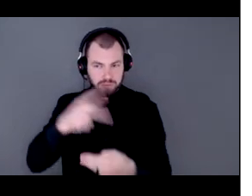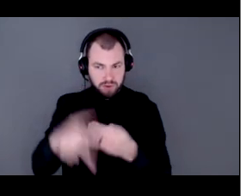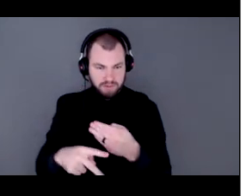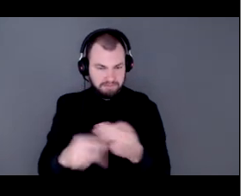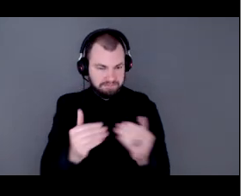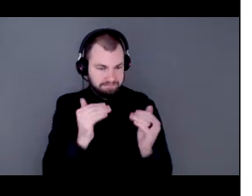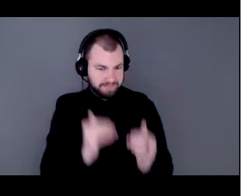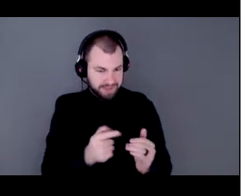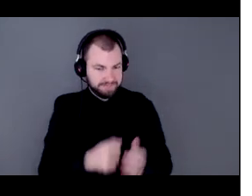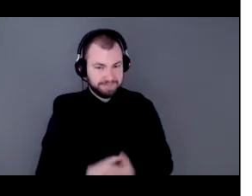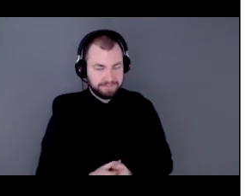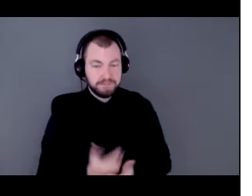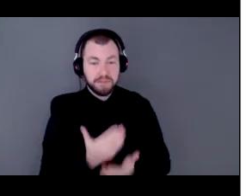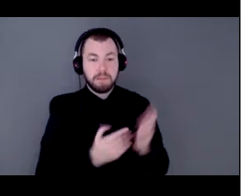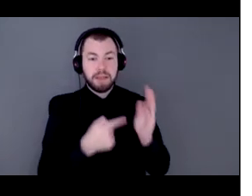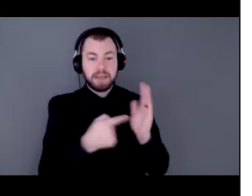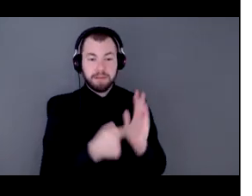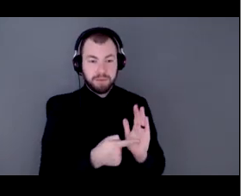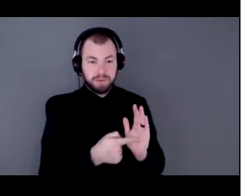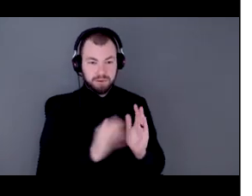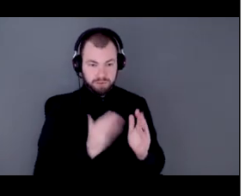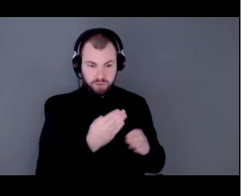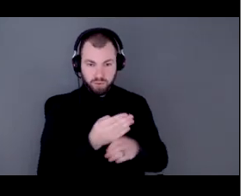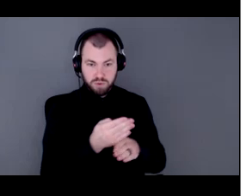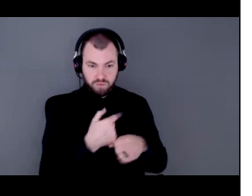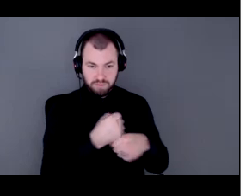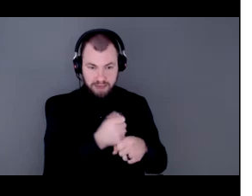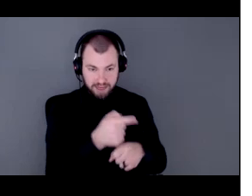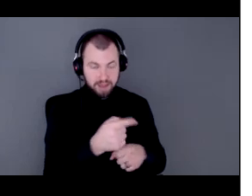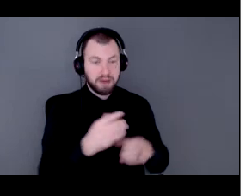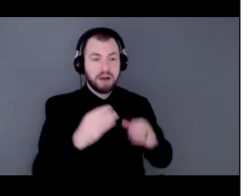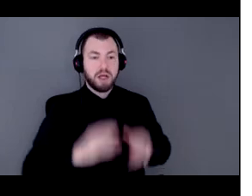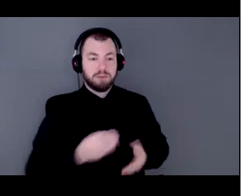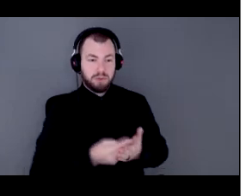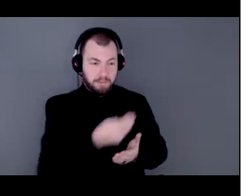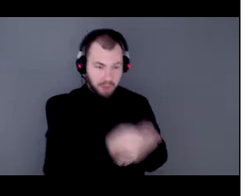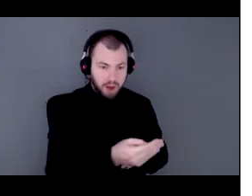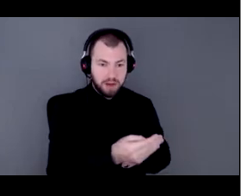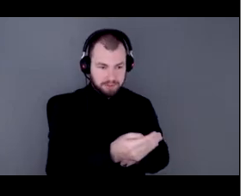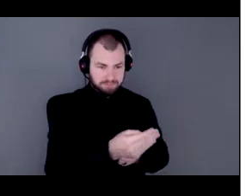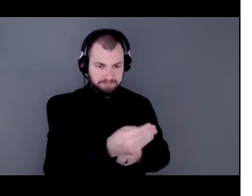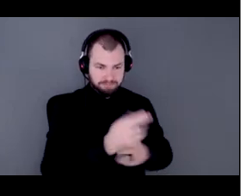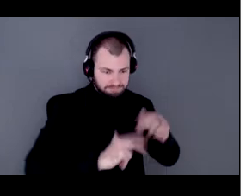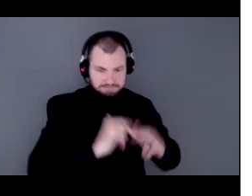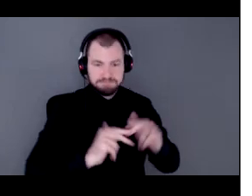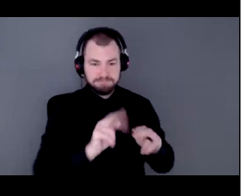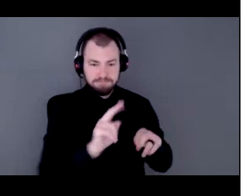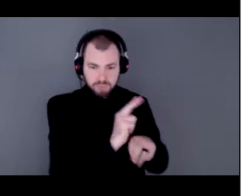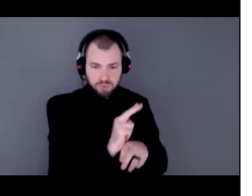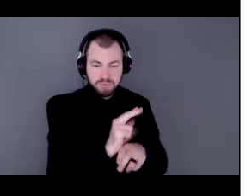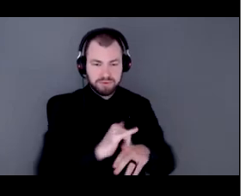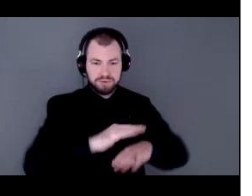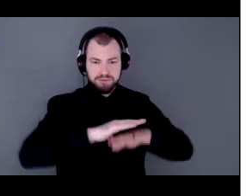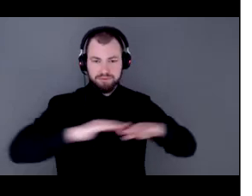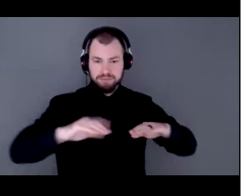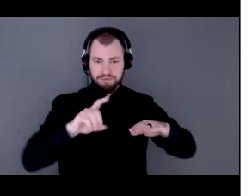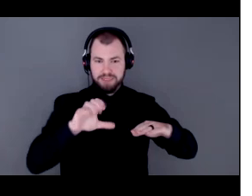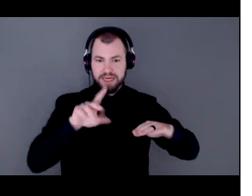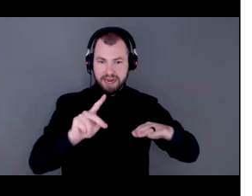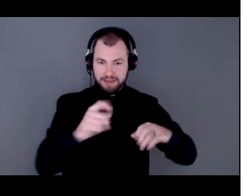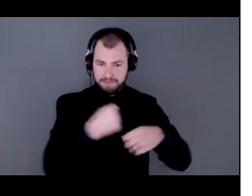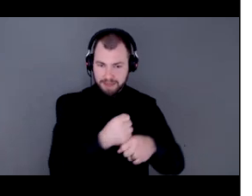These are some examples of our grizzly wood that we've made. Customers have bought and put into use. So these are decks that have been made with our grizzly wood. Next slide,